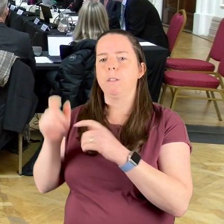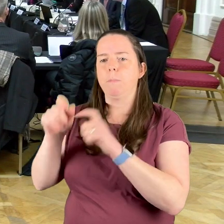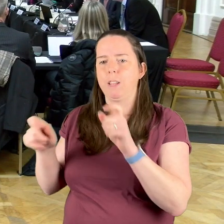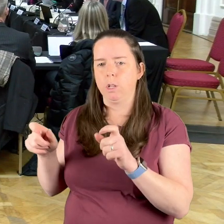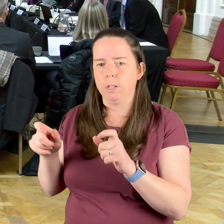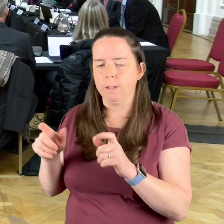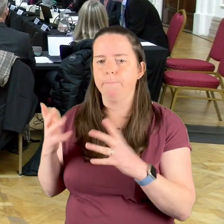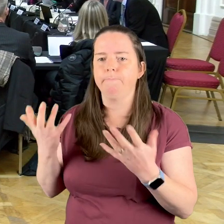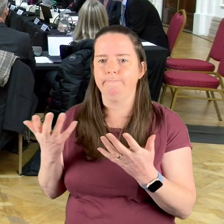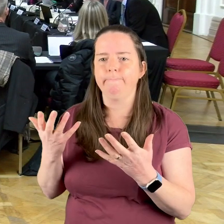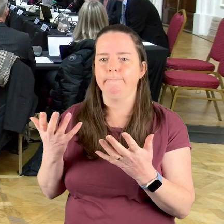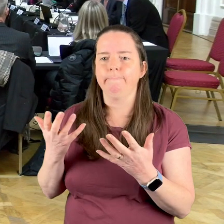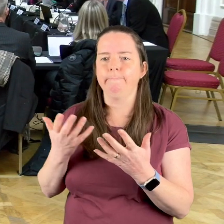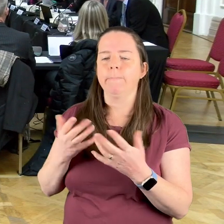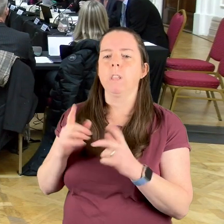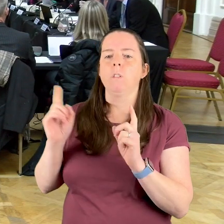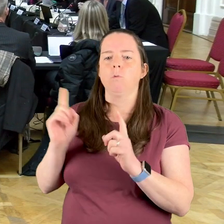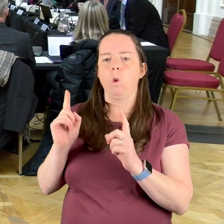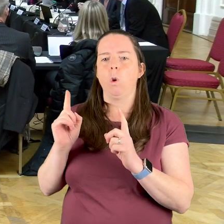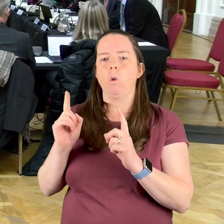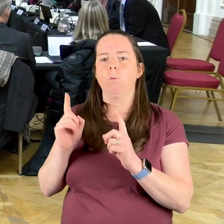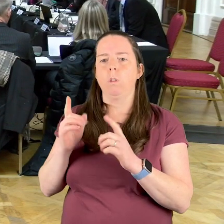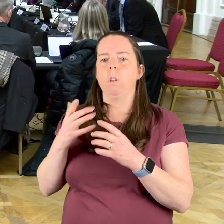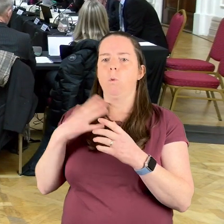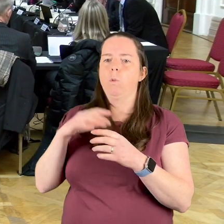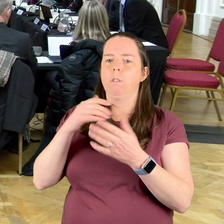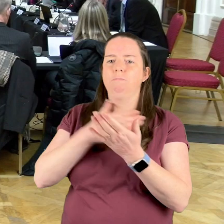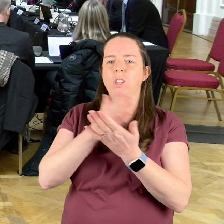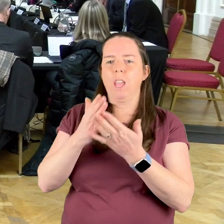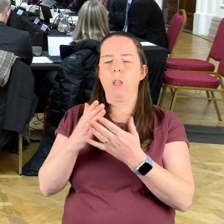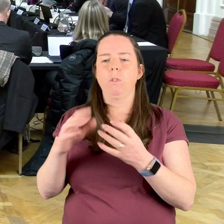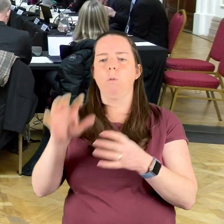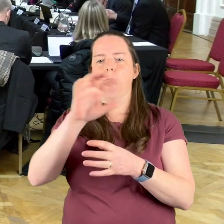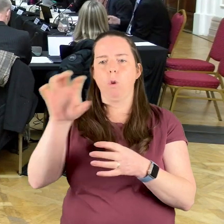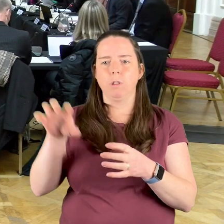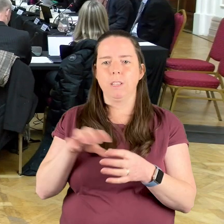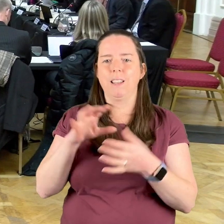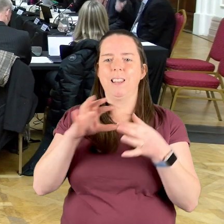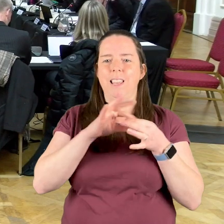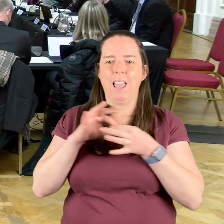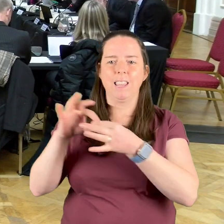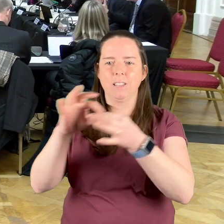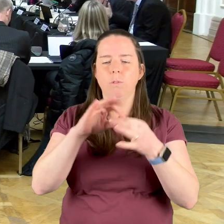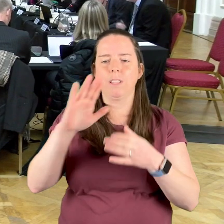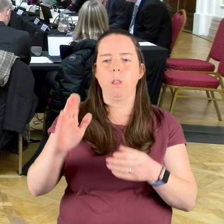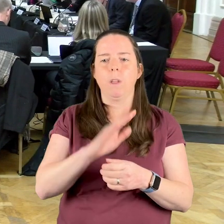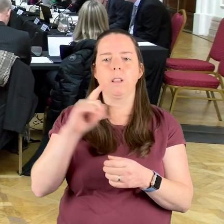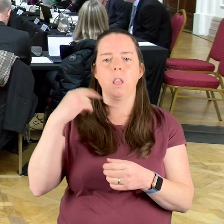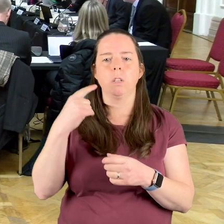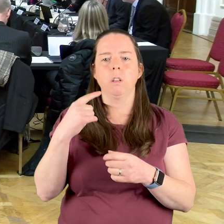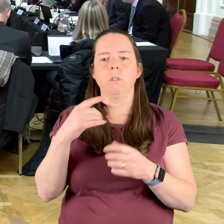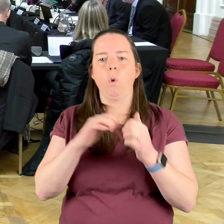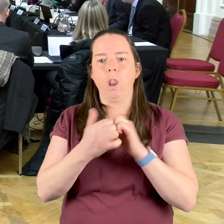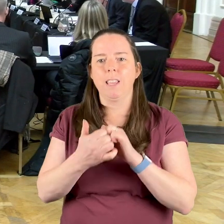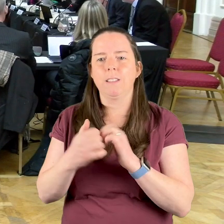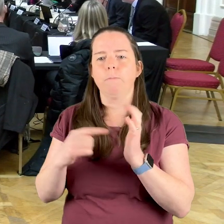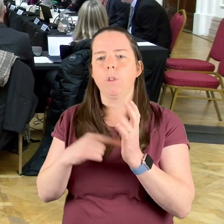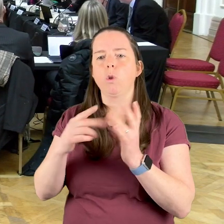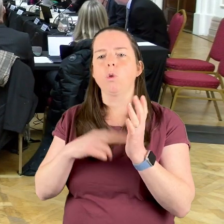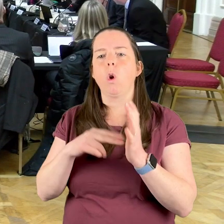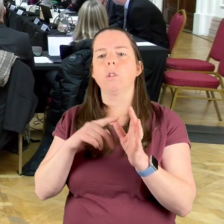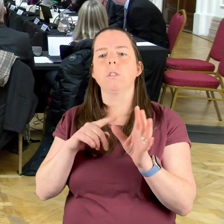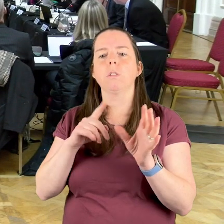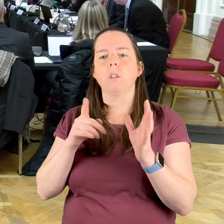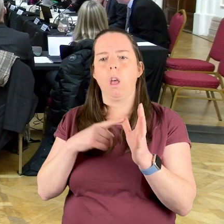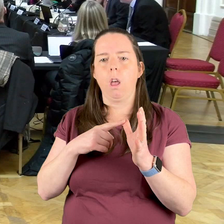learning disabilities patients. So what we've asked Sutton to do is share that with all boroughs, liaise also with our South West London